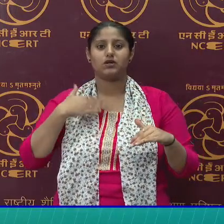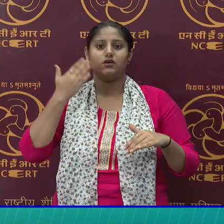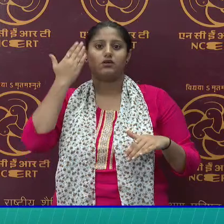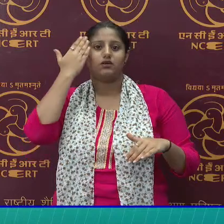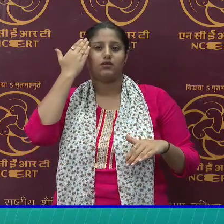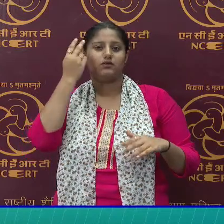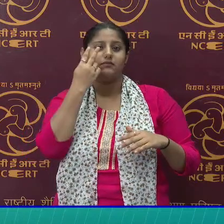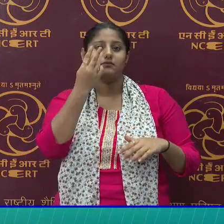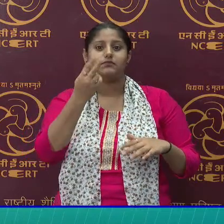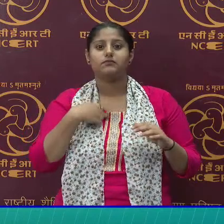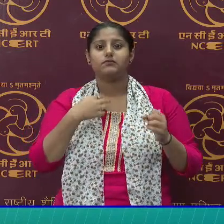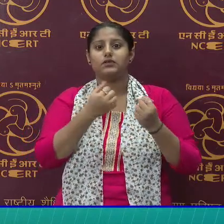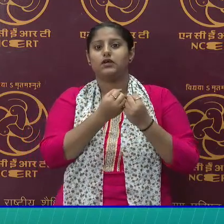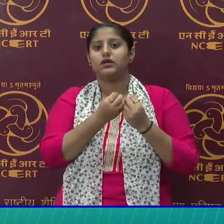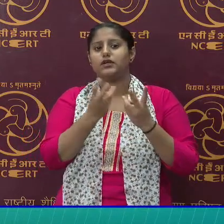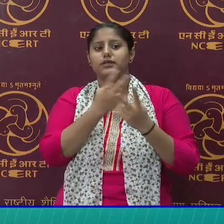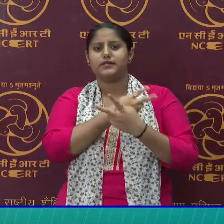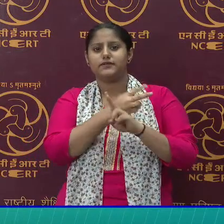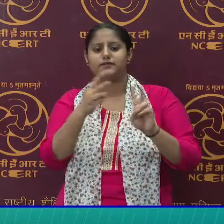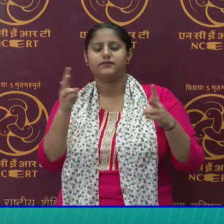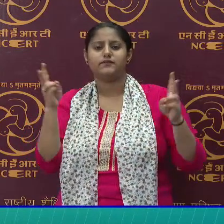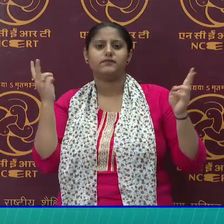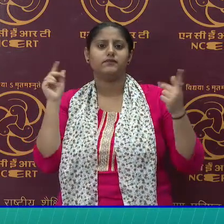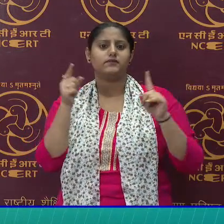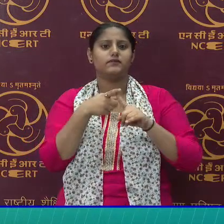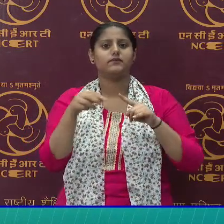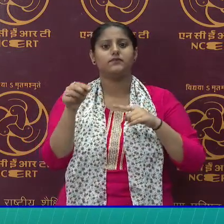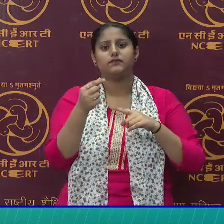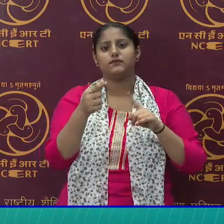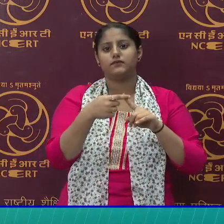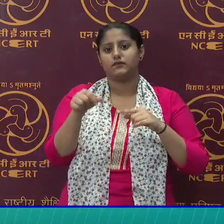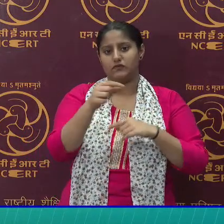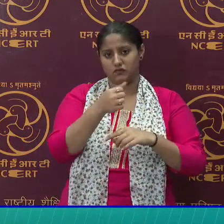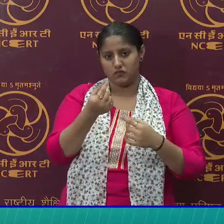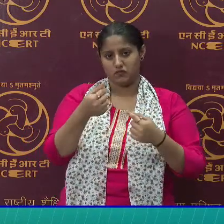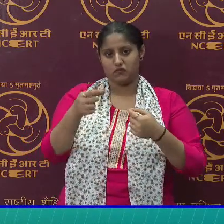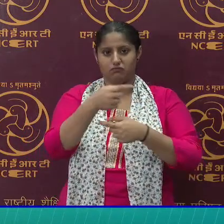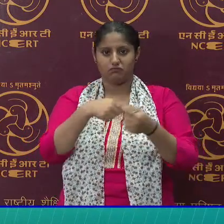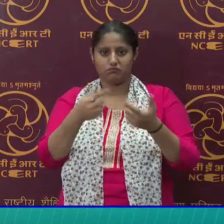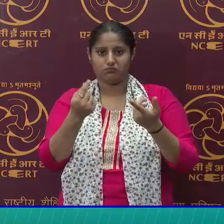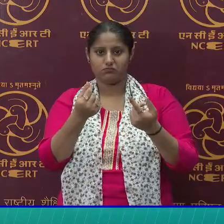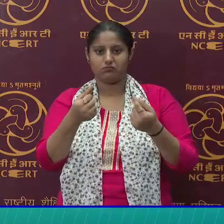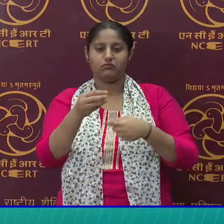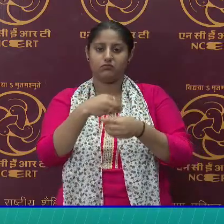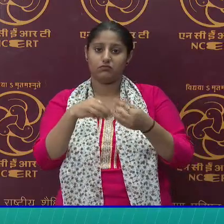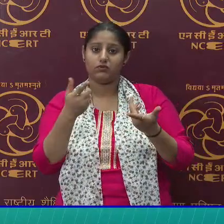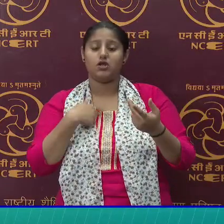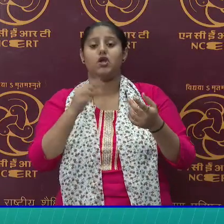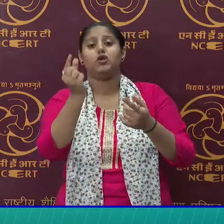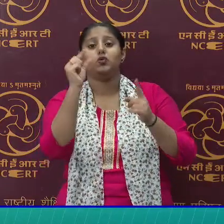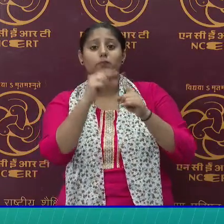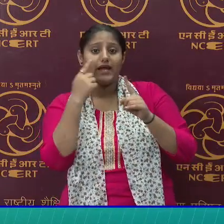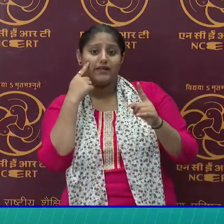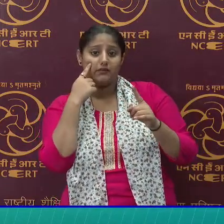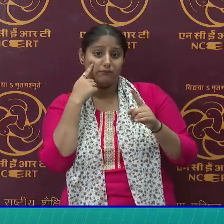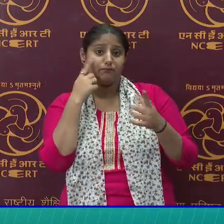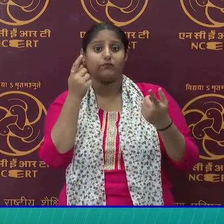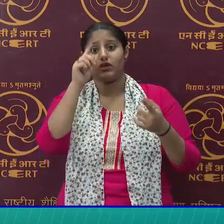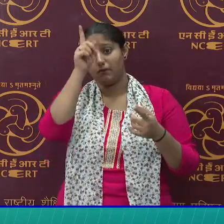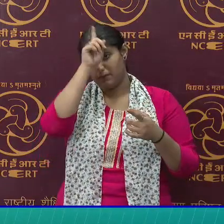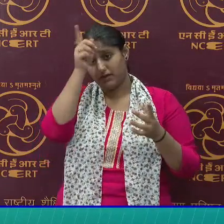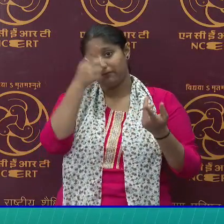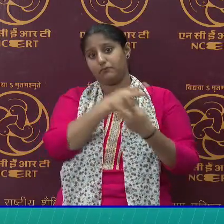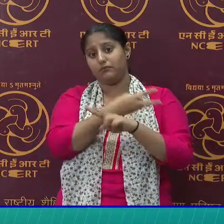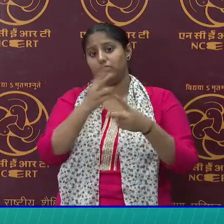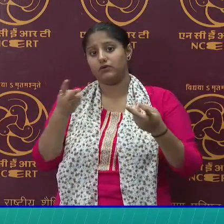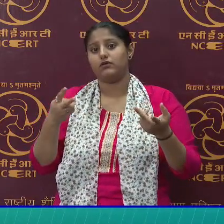a different kind of financial literacy. They have seen UPI payments being made and so on. So in the illustrations,